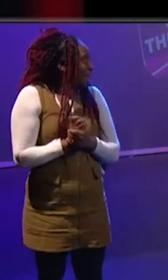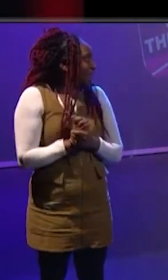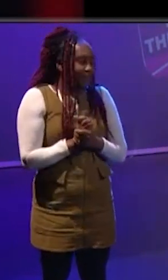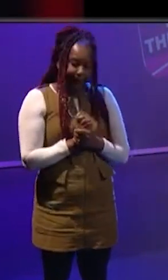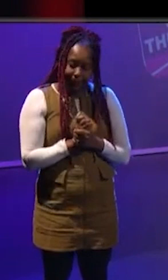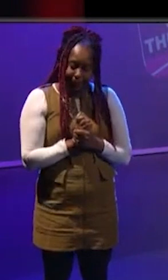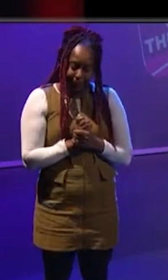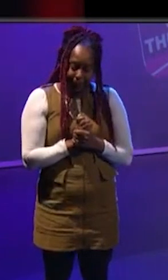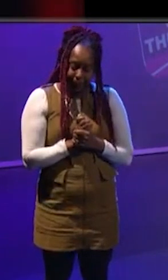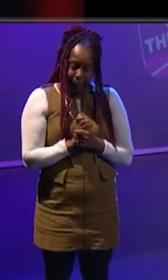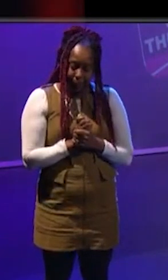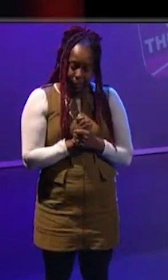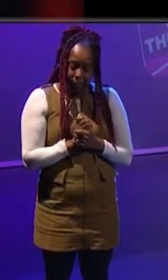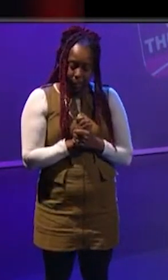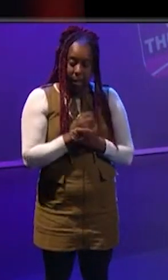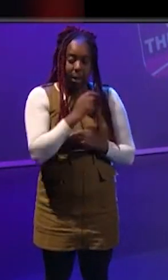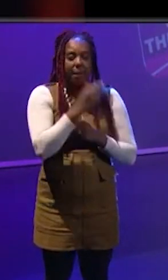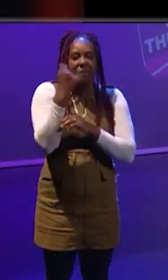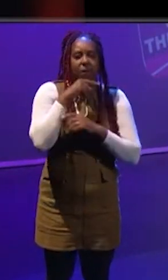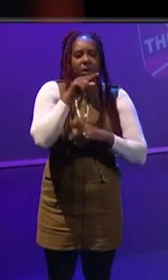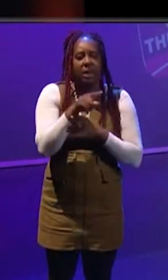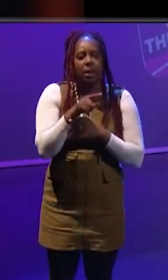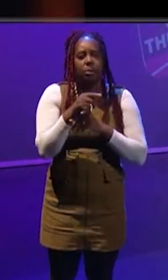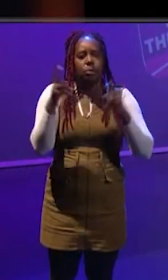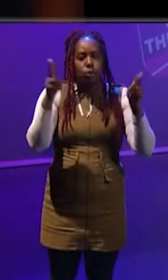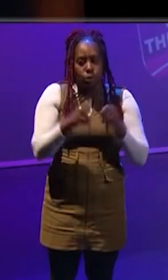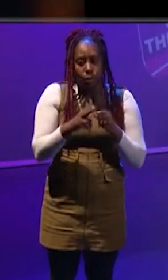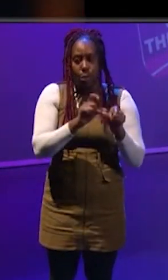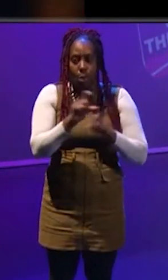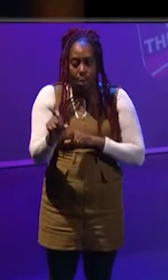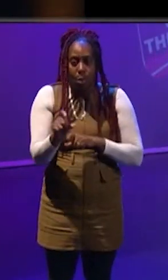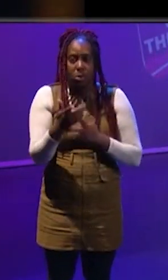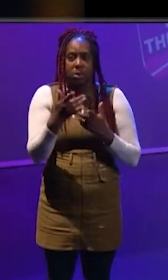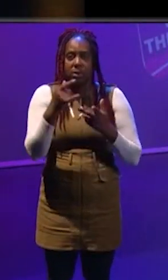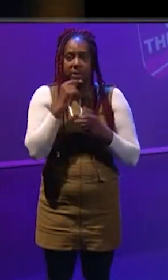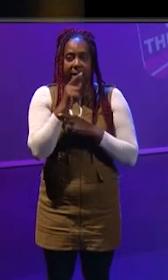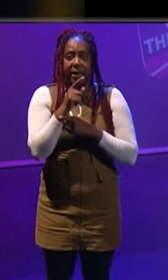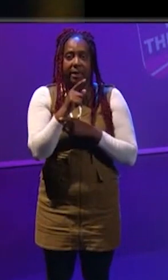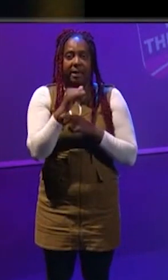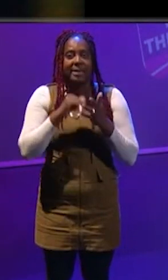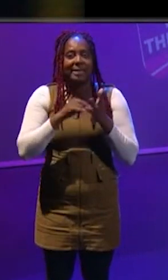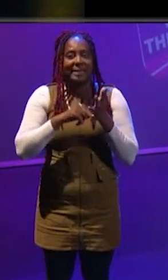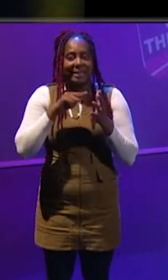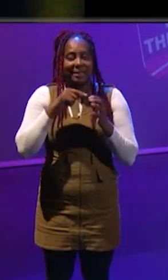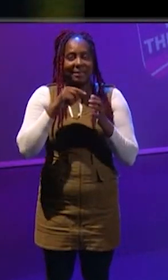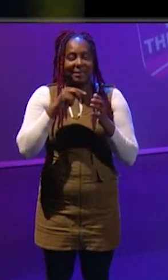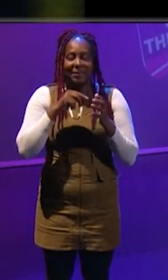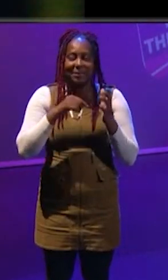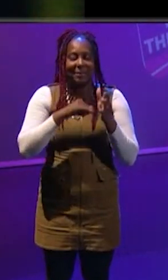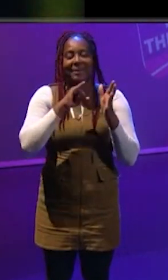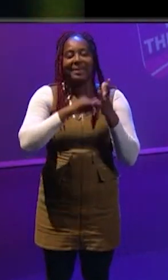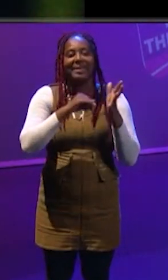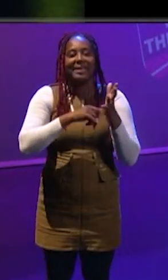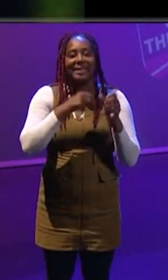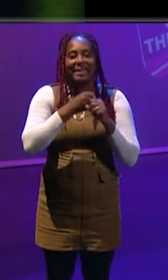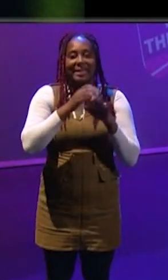but I think... I mean, I've done some short courses, I've done some education stuff with Stage One, I did something with the National Theatre as well, and I did a bit of time